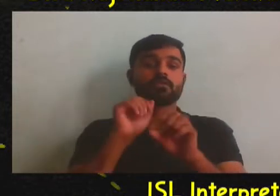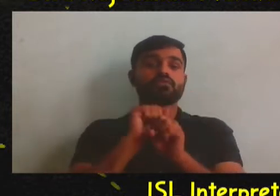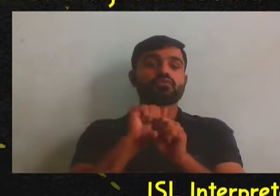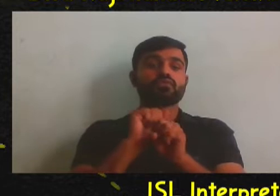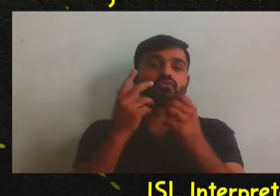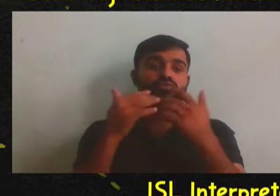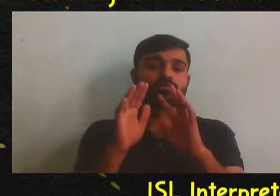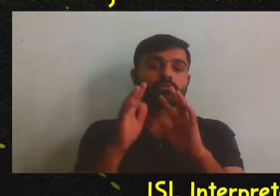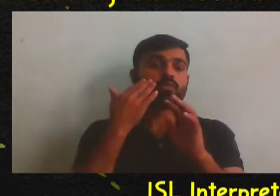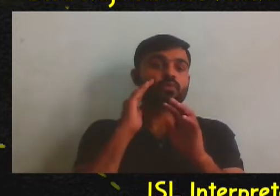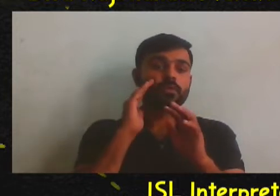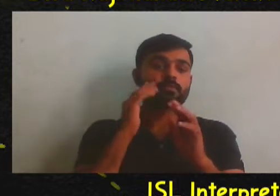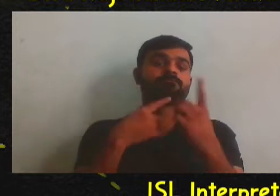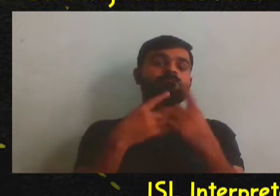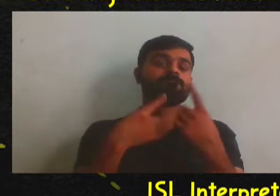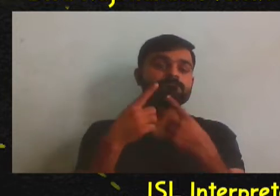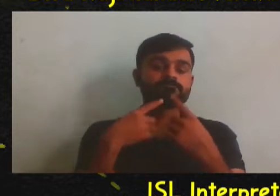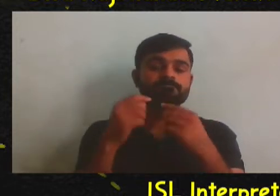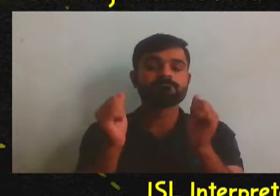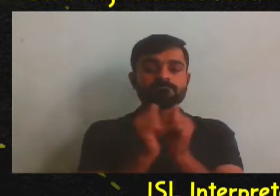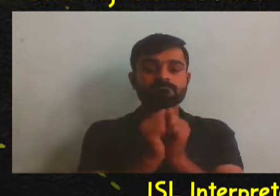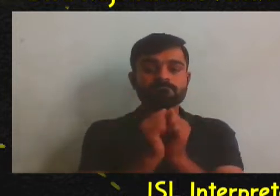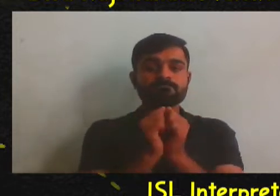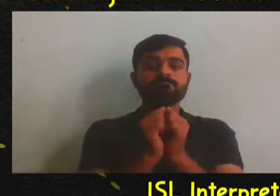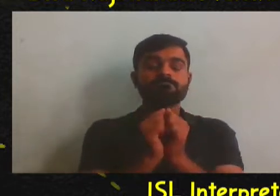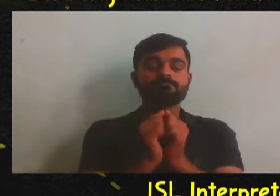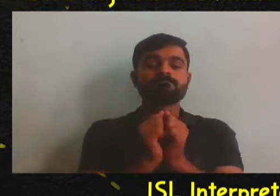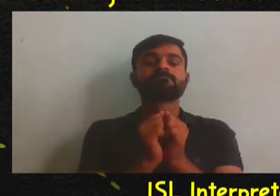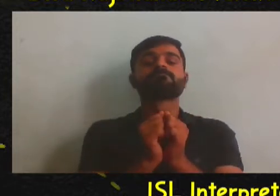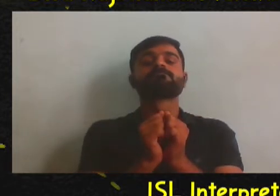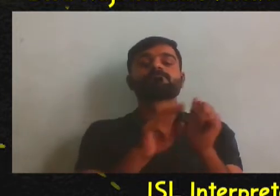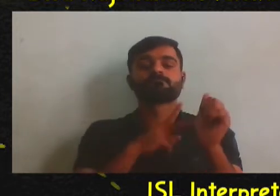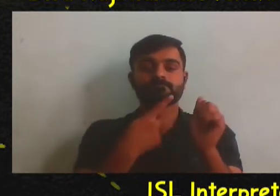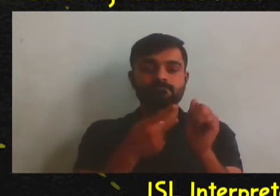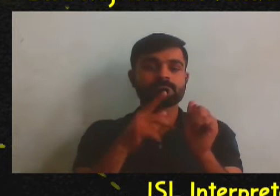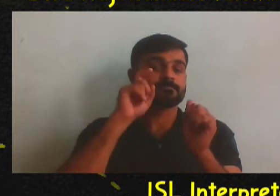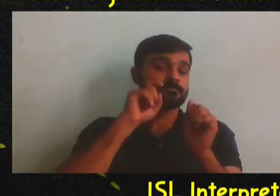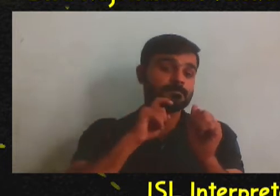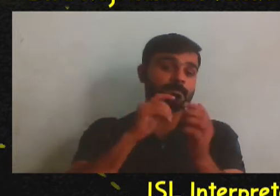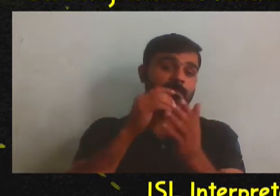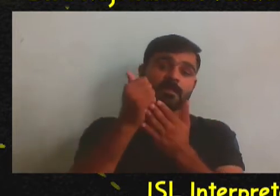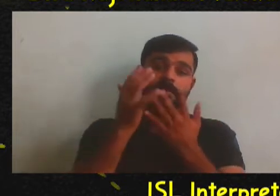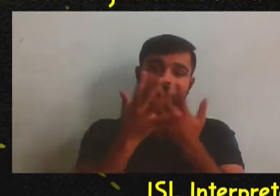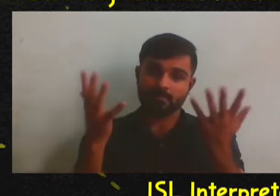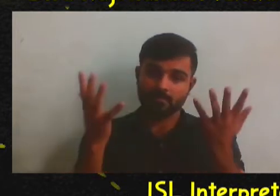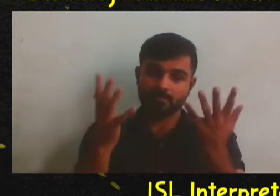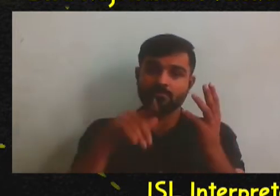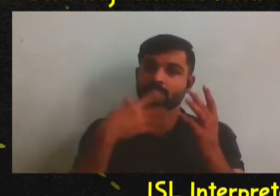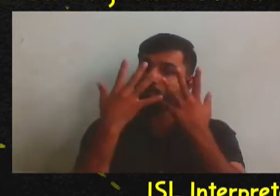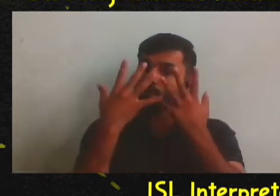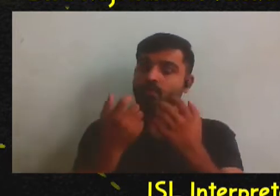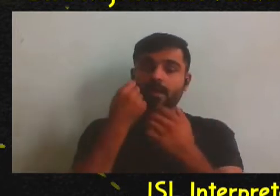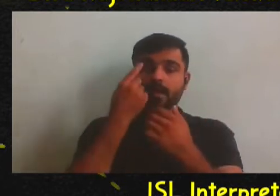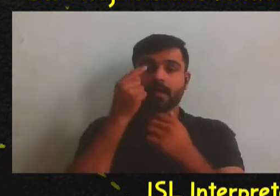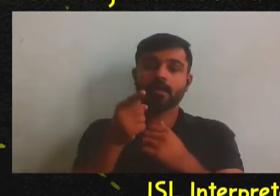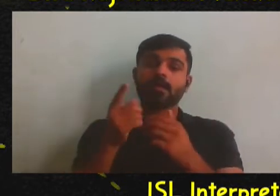when we are talking to, brands that sell sexual health products. What they want to understand is